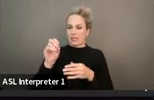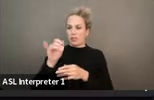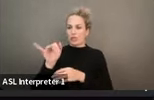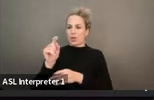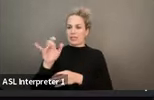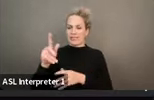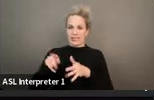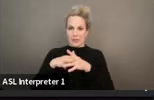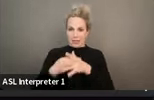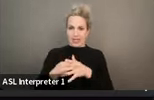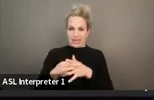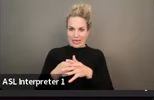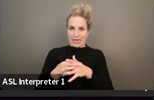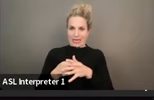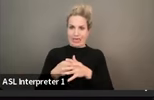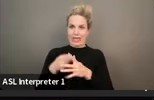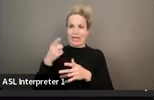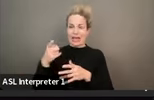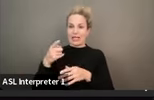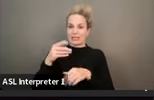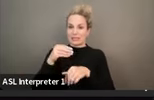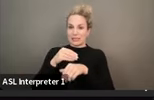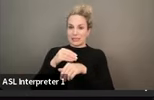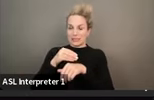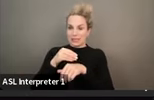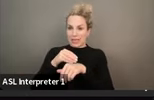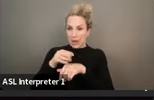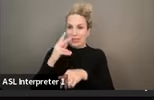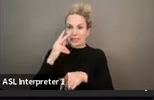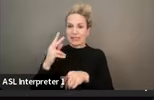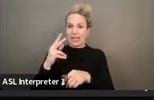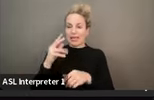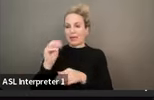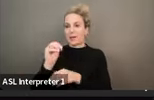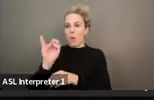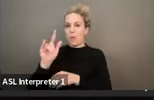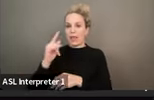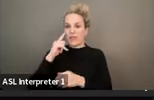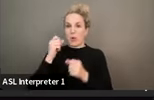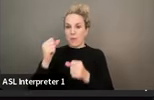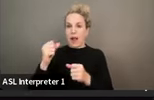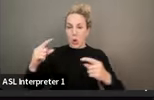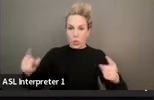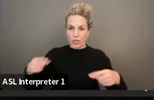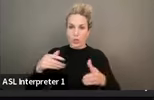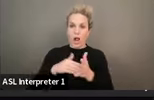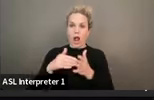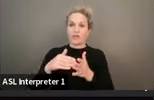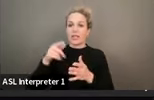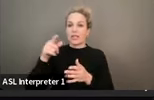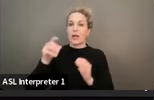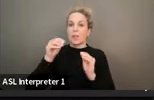where as therapist, seating mobility for power wheelchairs or whatnot, we often place the